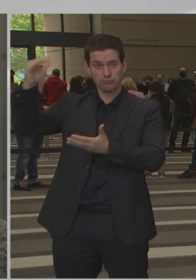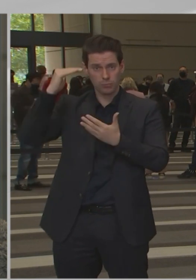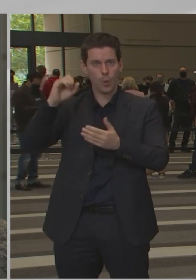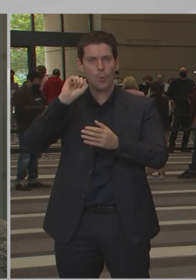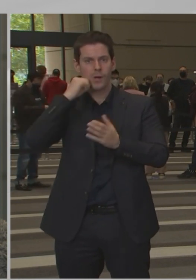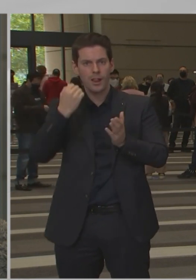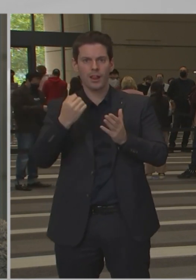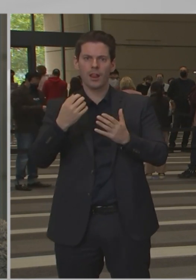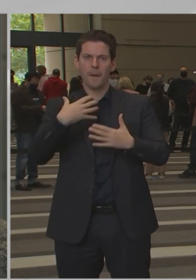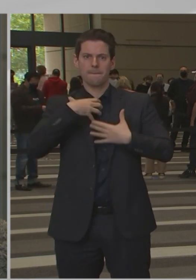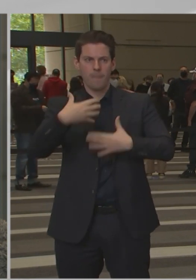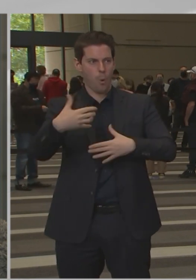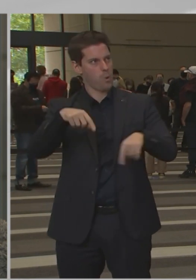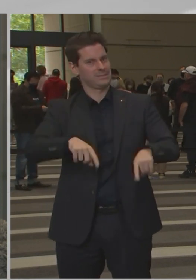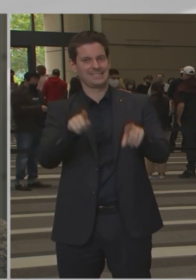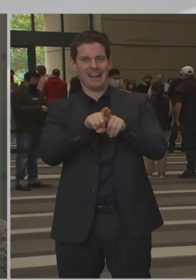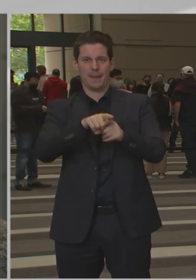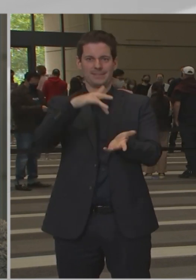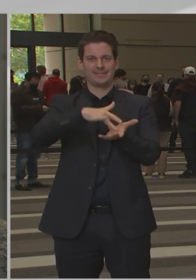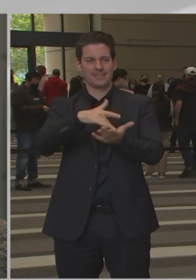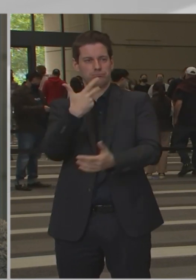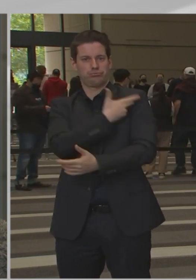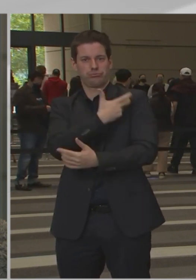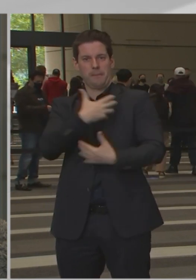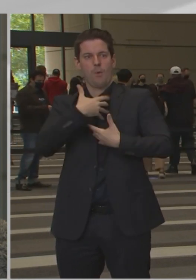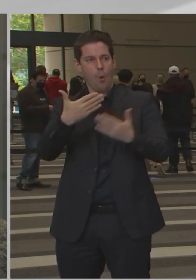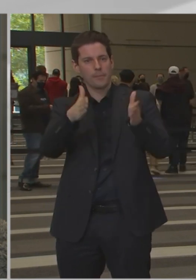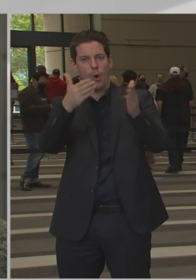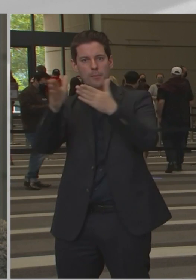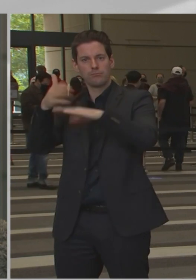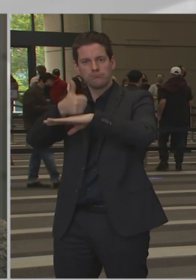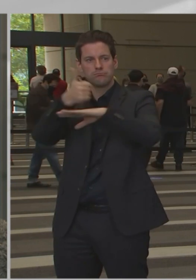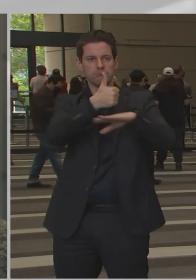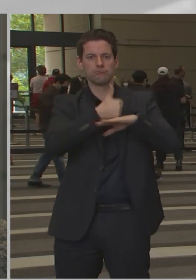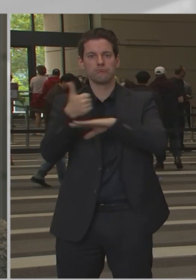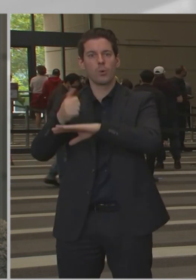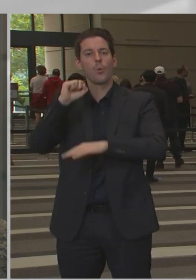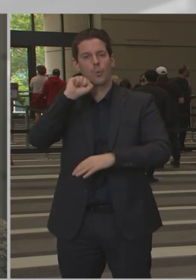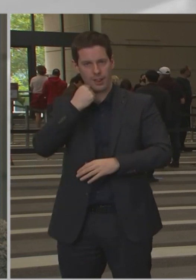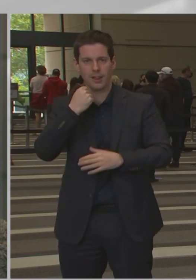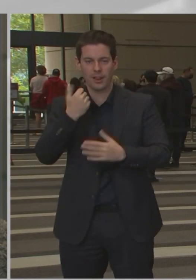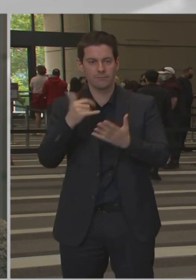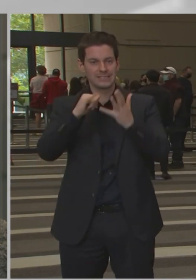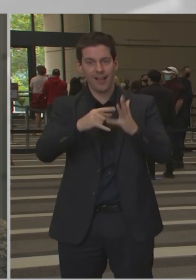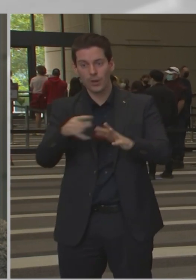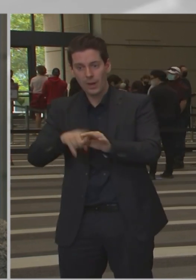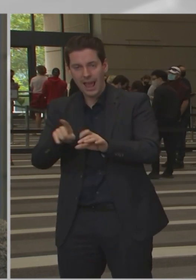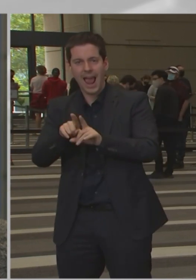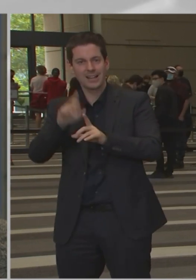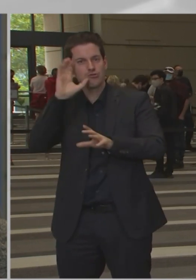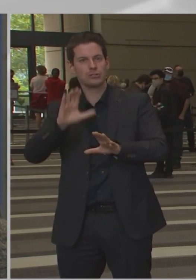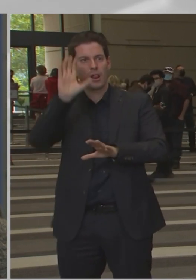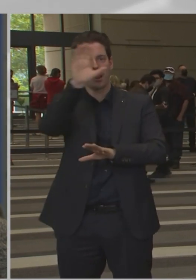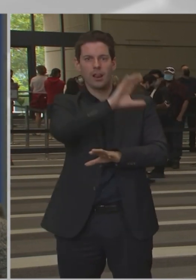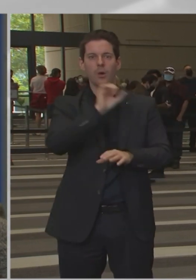across regional Queensland. So thank you, Queensland. I'm so proud. A week ago, I think everyone was